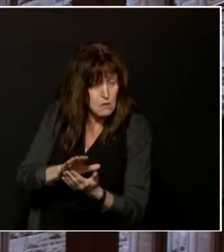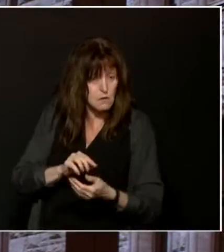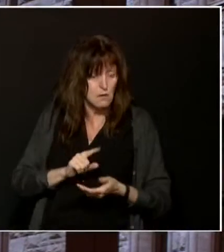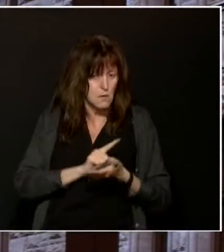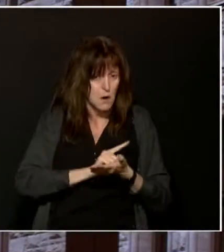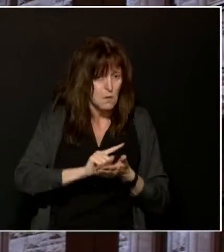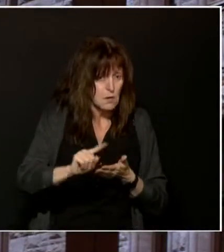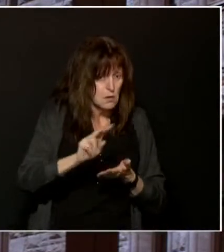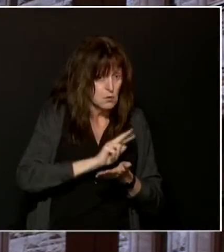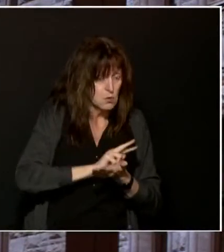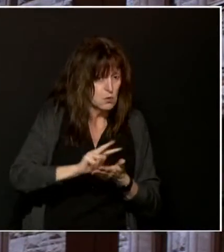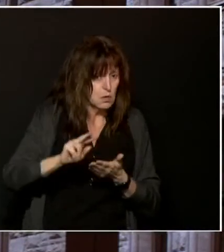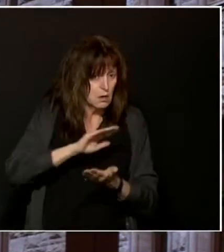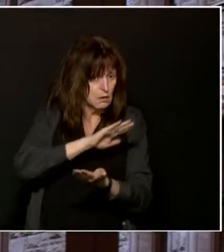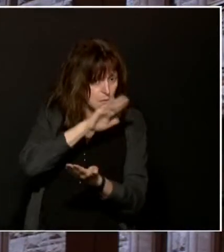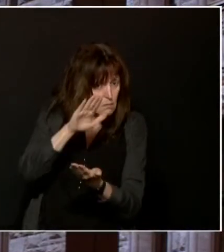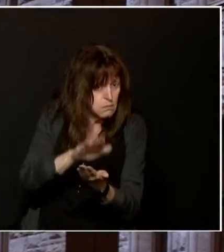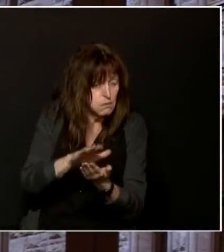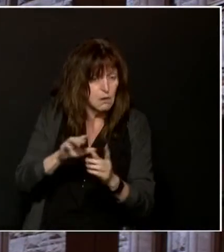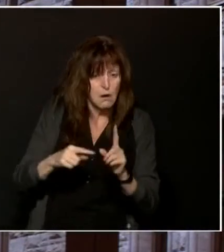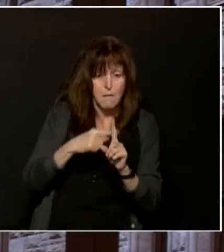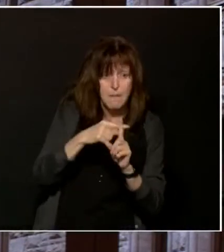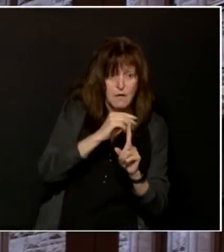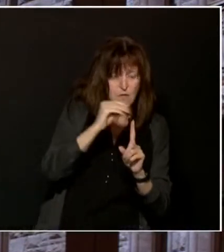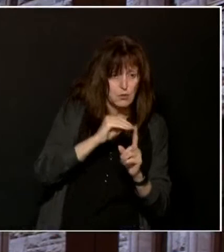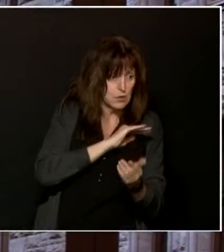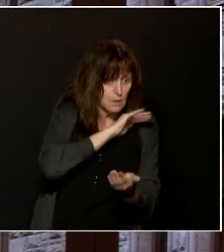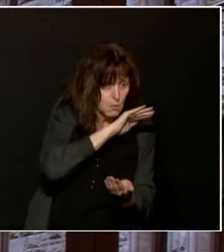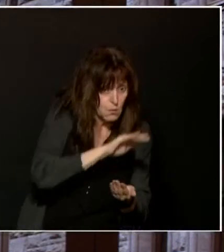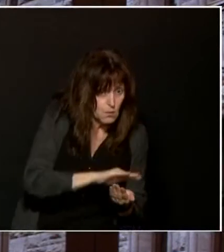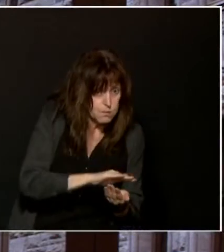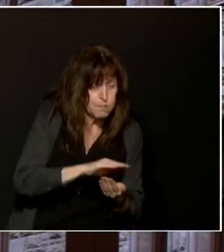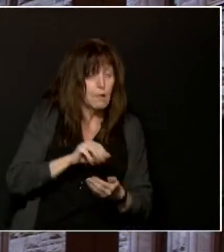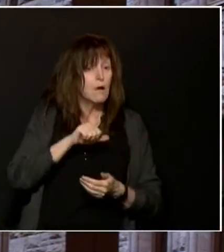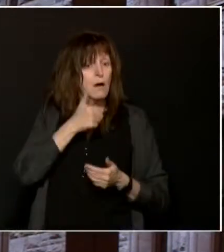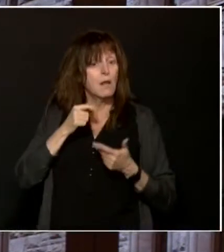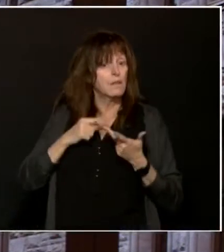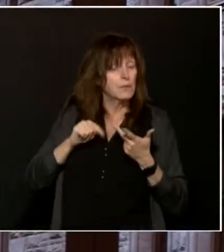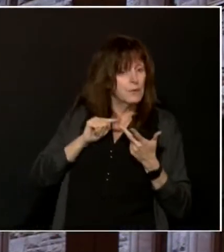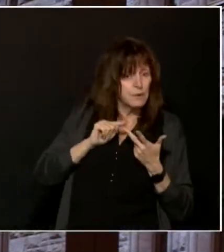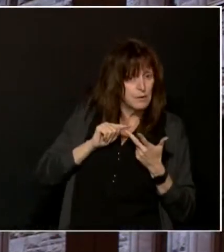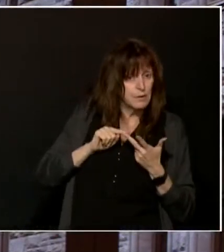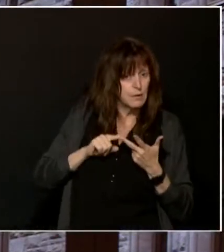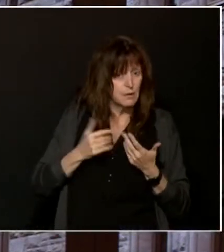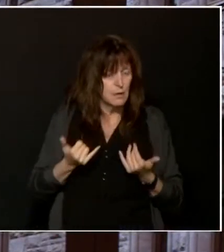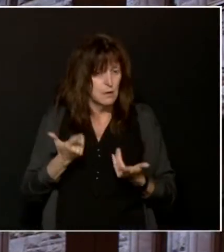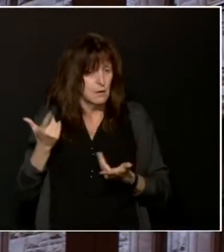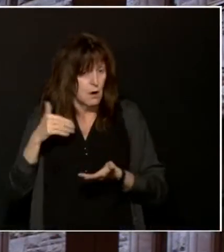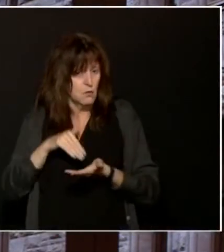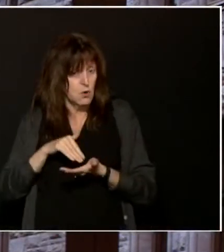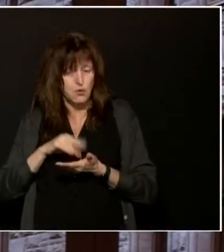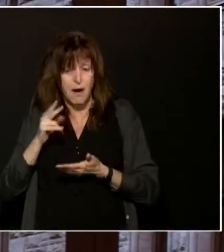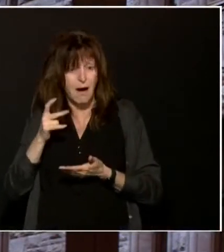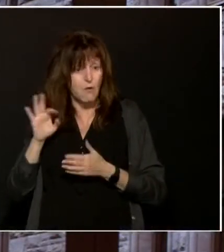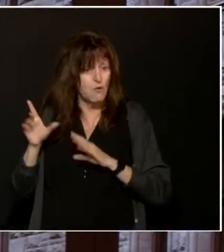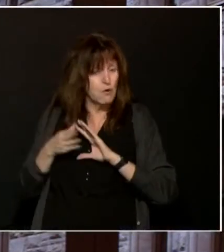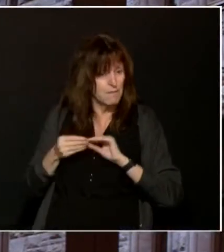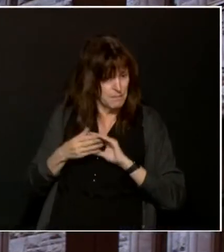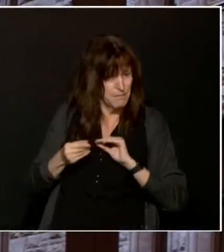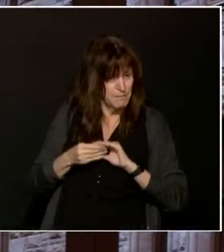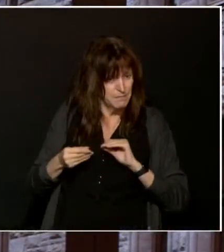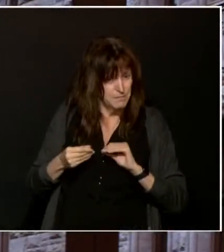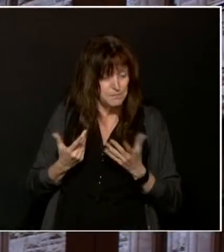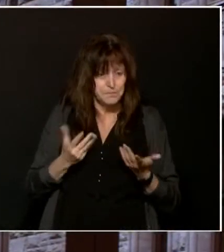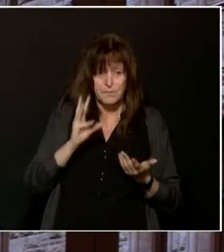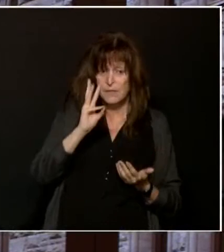our positivity rates down. And the other thing now is that, as Dr. Hires alluded to, right now, 65% of the